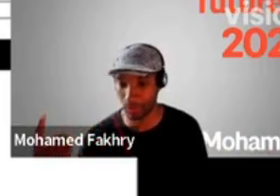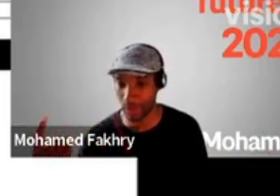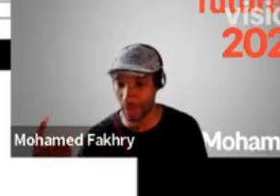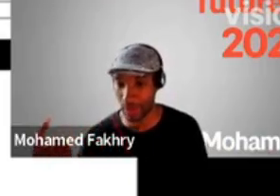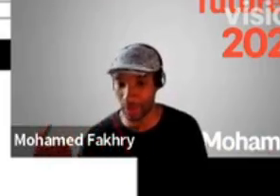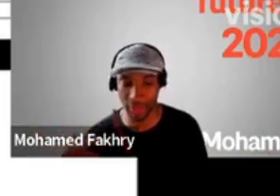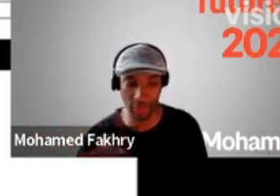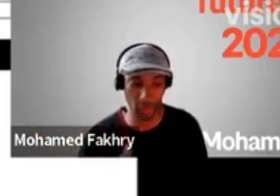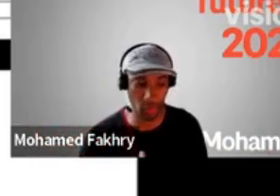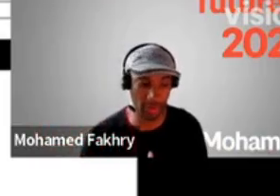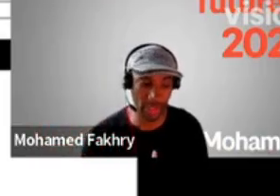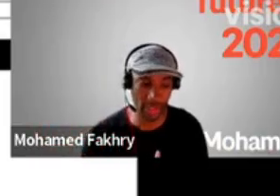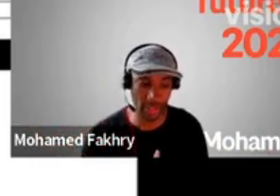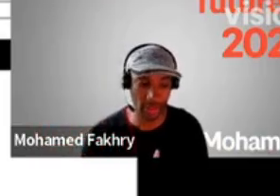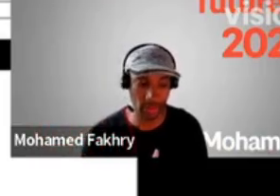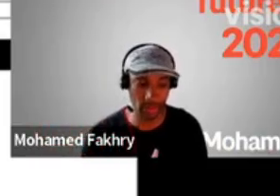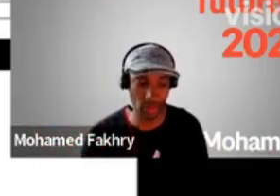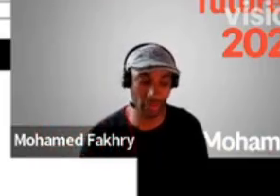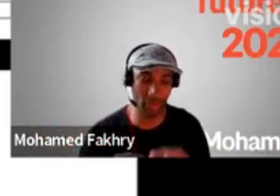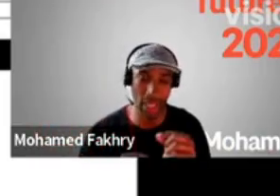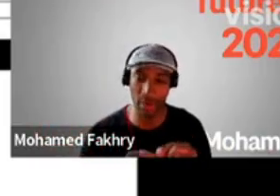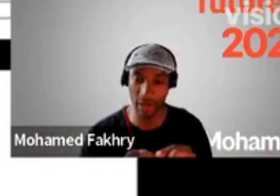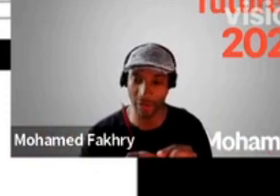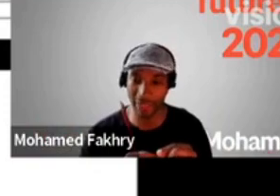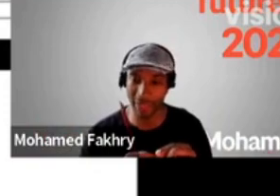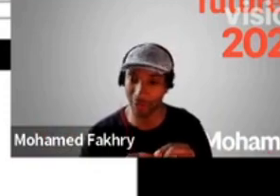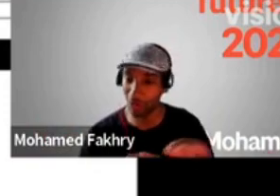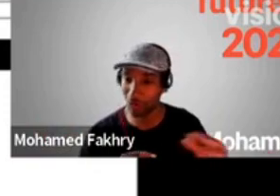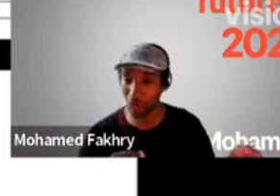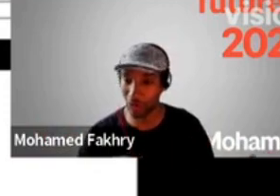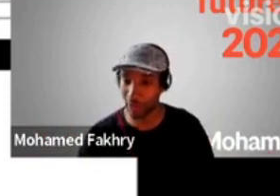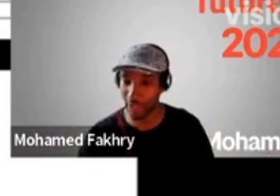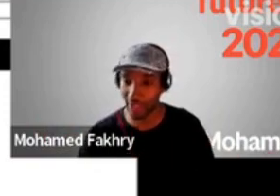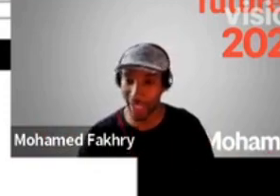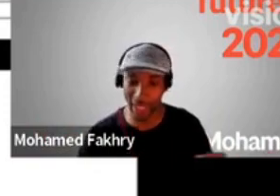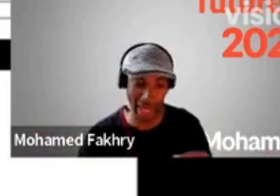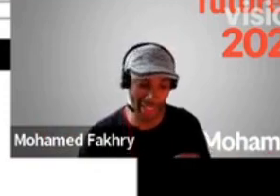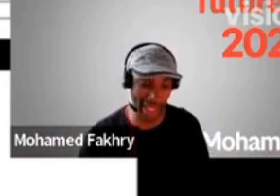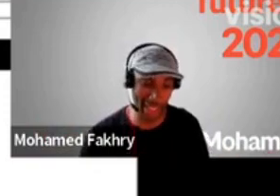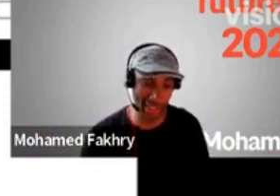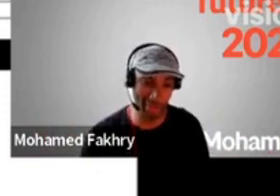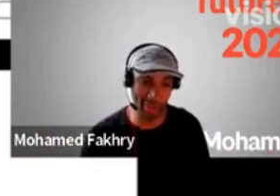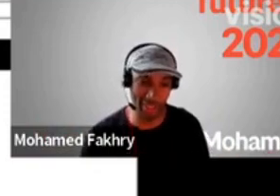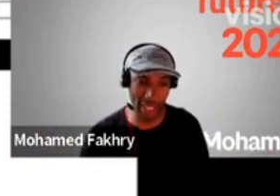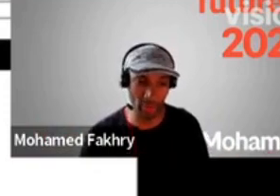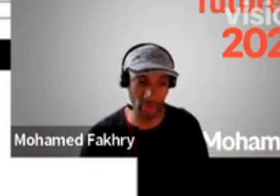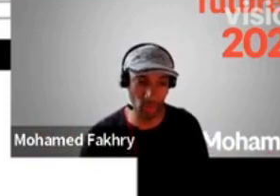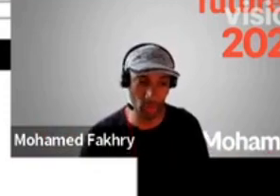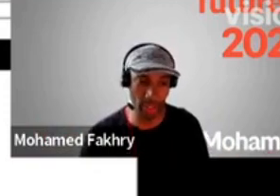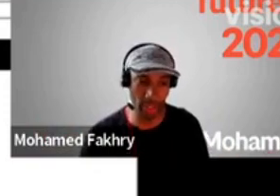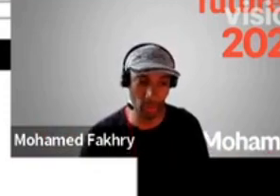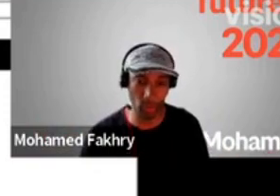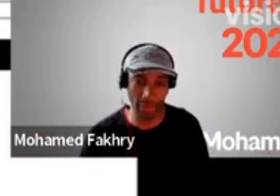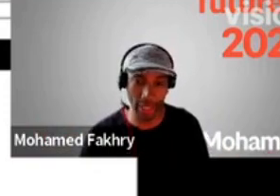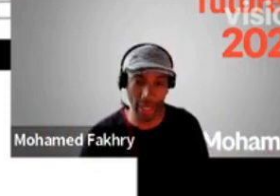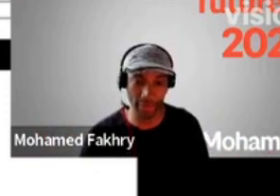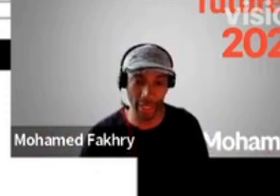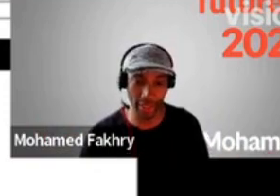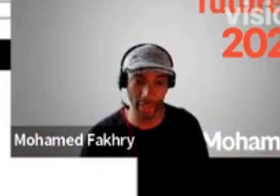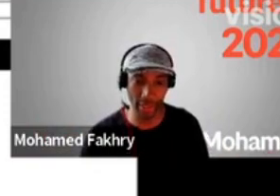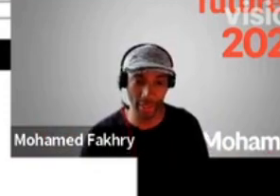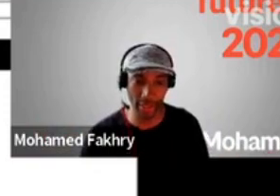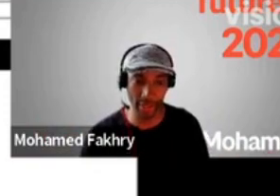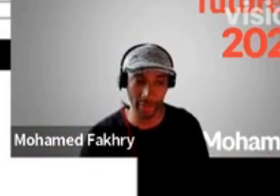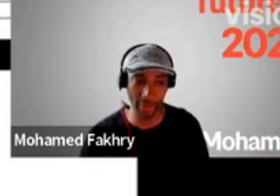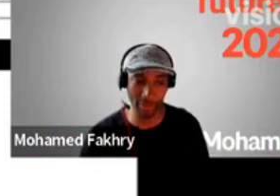you. So I think one thing is you have to be aware of that. Don't shoot. Like I had this person I was working with, and